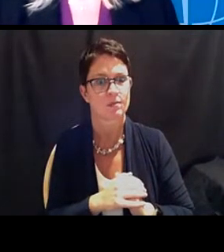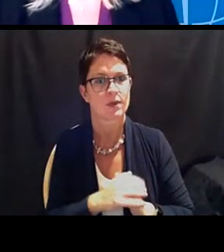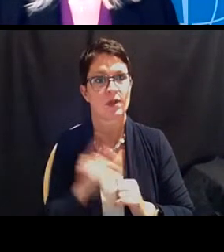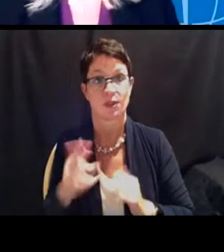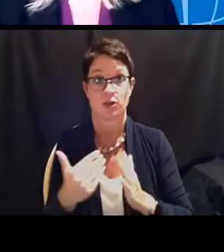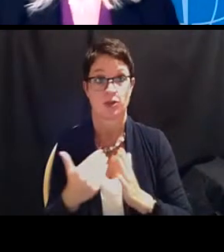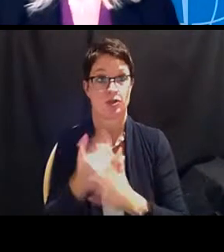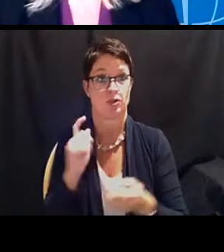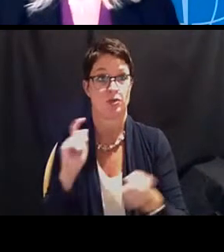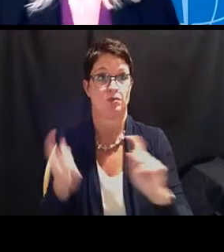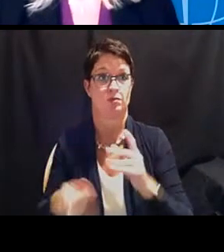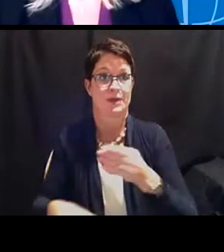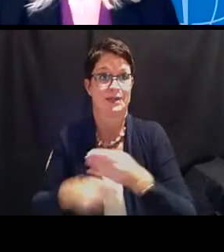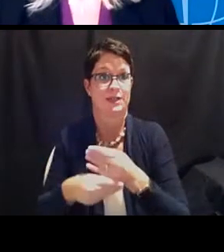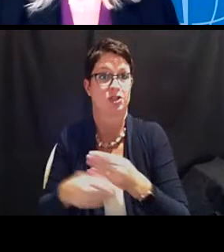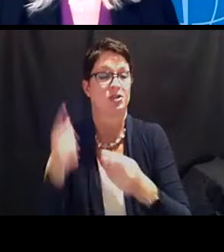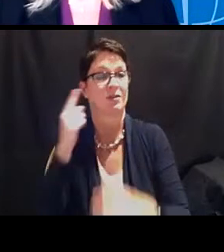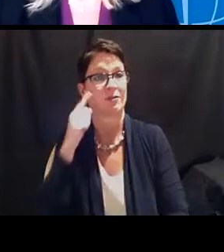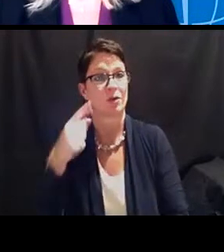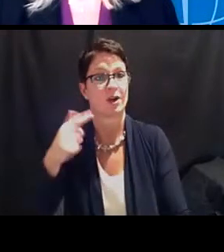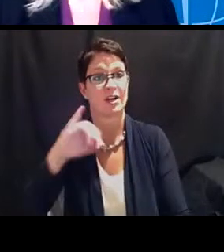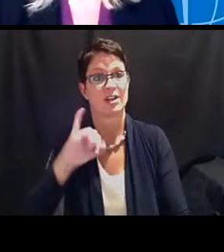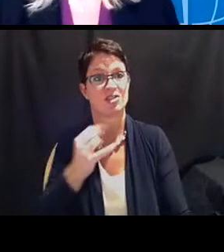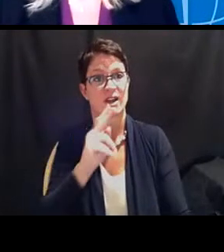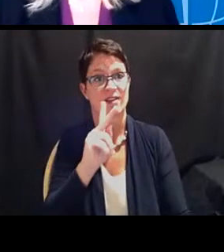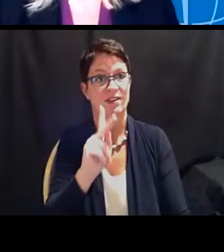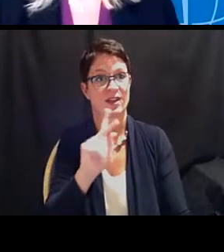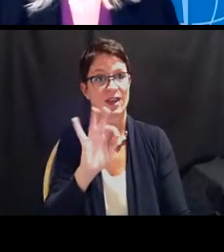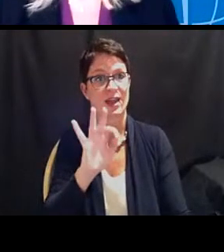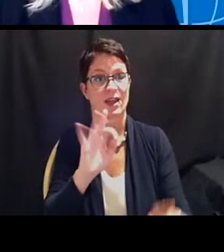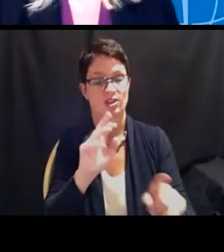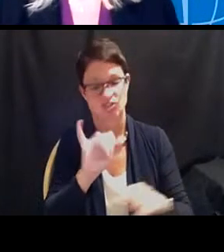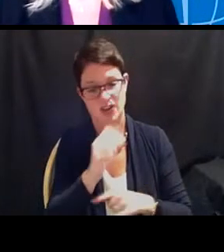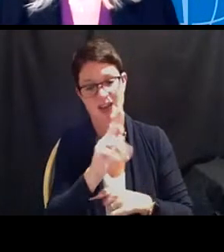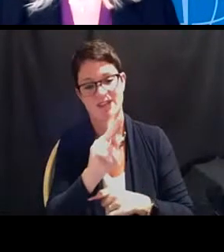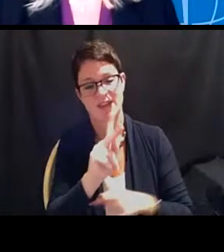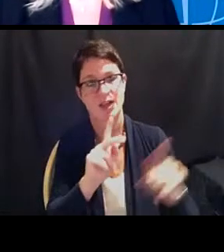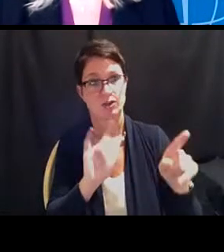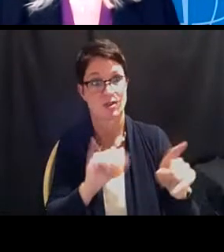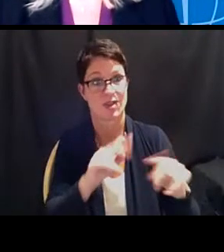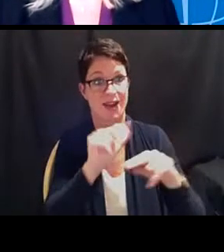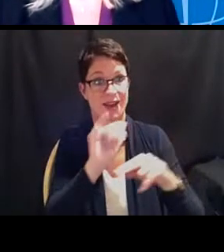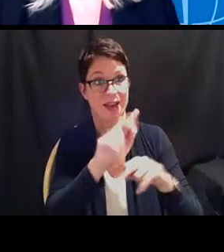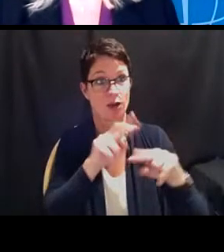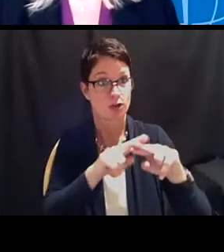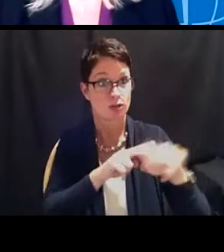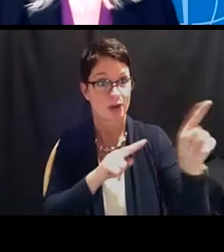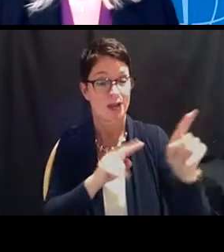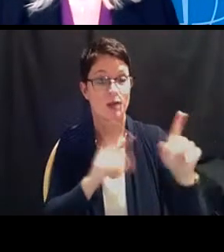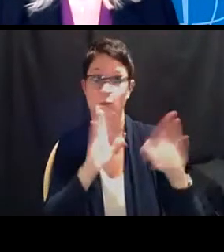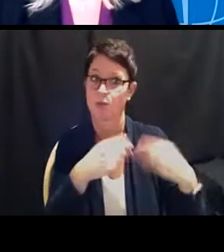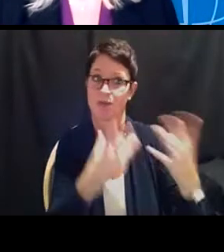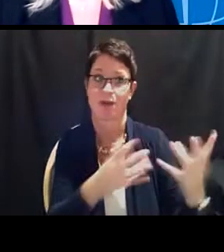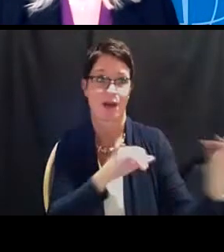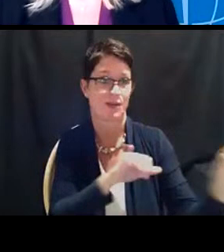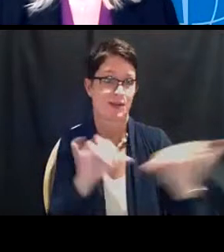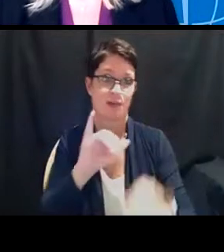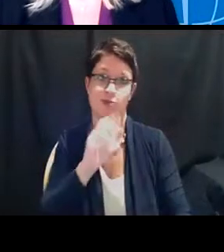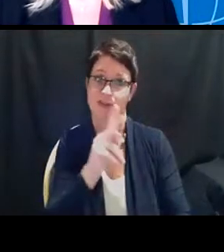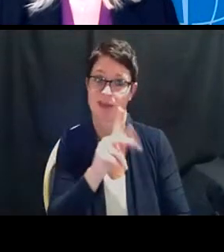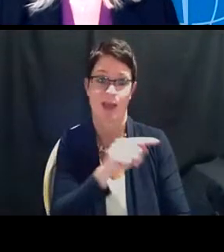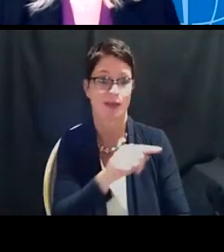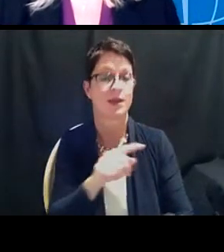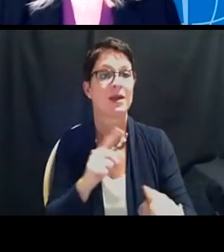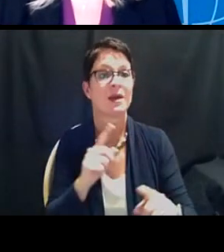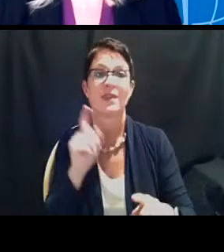addition to the JFK, to that airway, to that air train addition will provide. And that's a